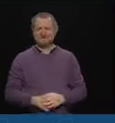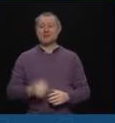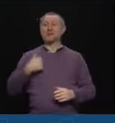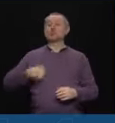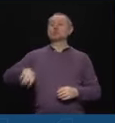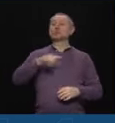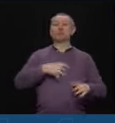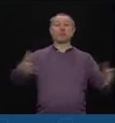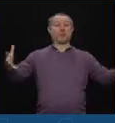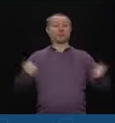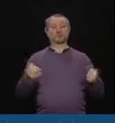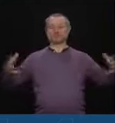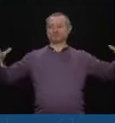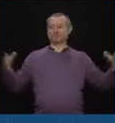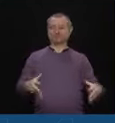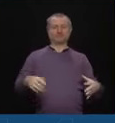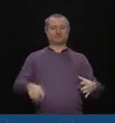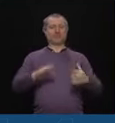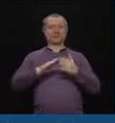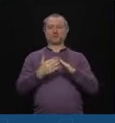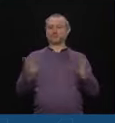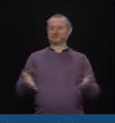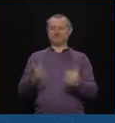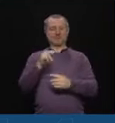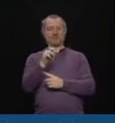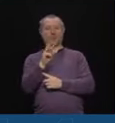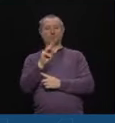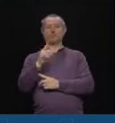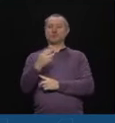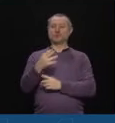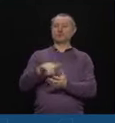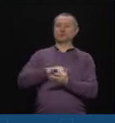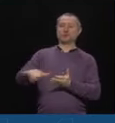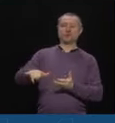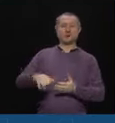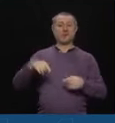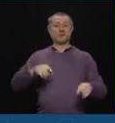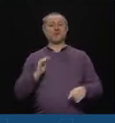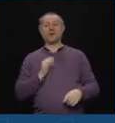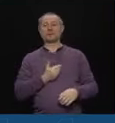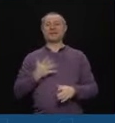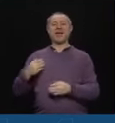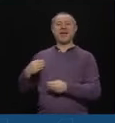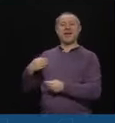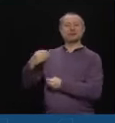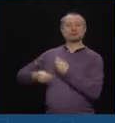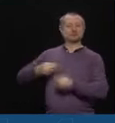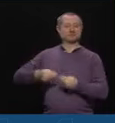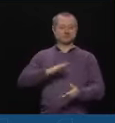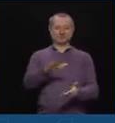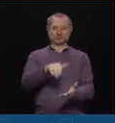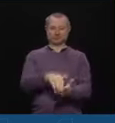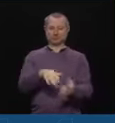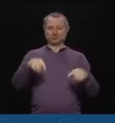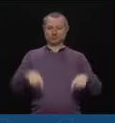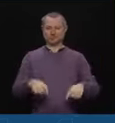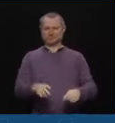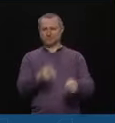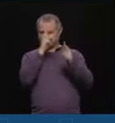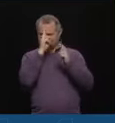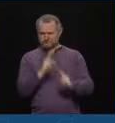city of Newburgh, New York, at our Heritage Center to memorialize a man who,